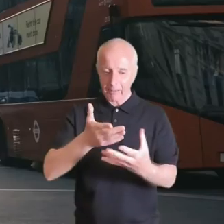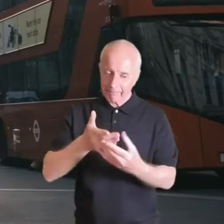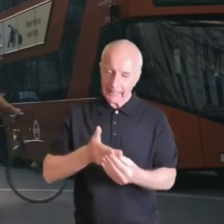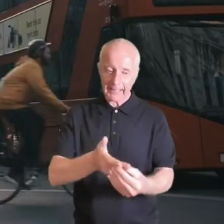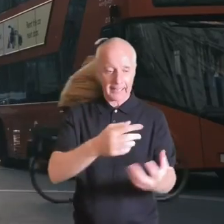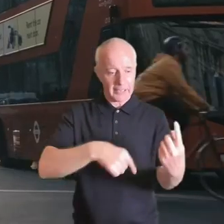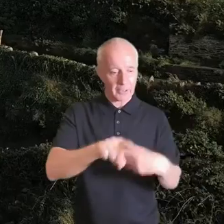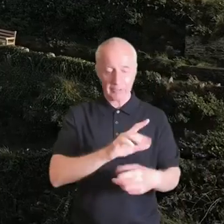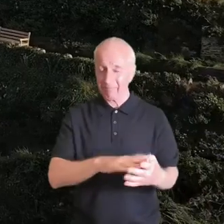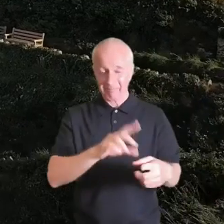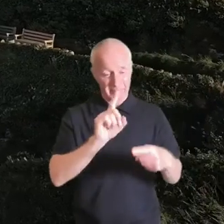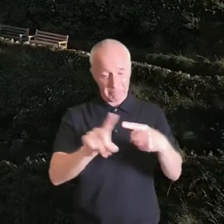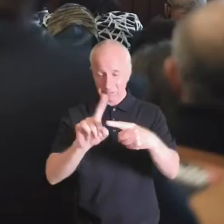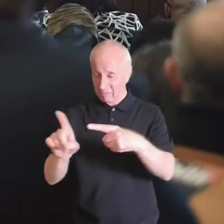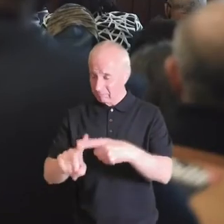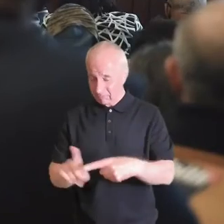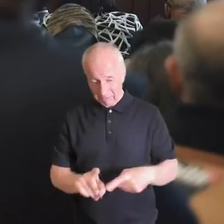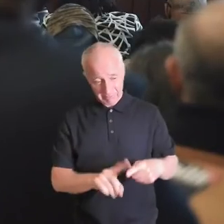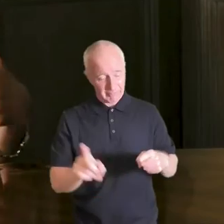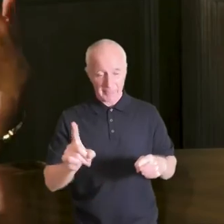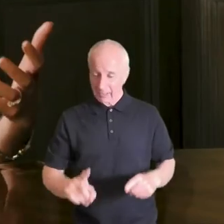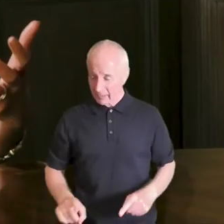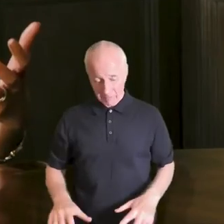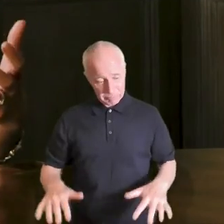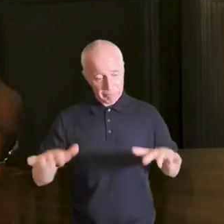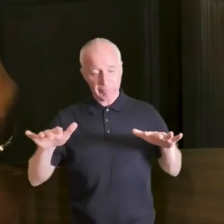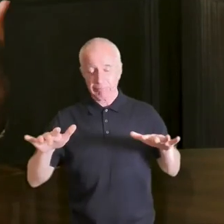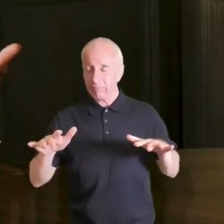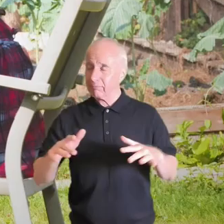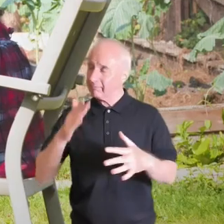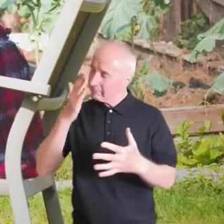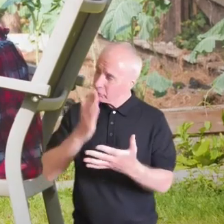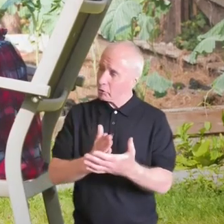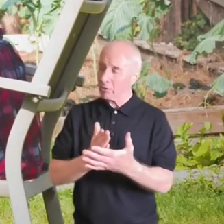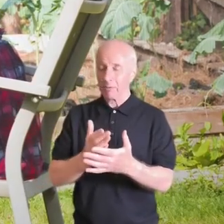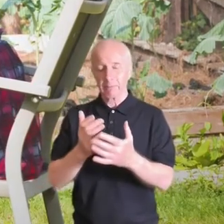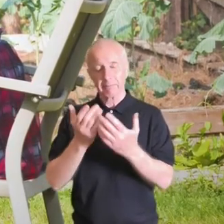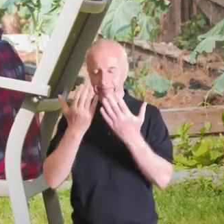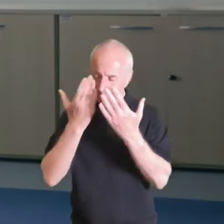Celebrating diversity, we will value, trust, and respect one another in Christ.